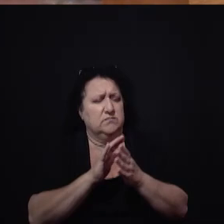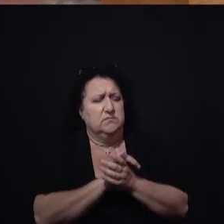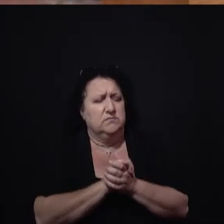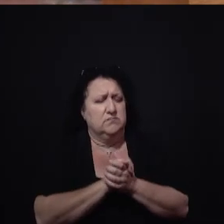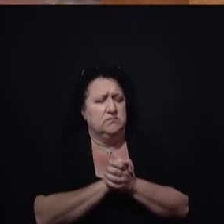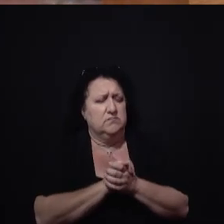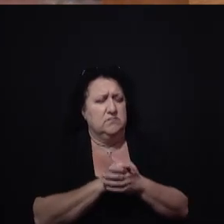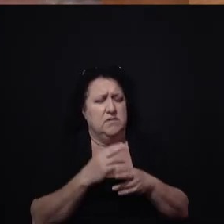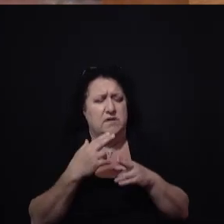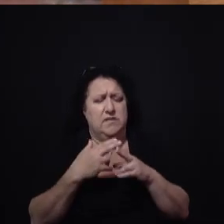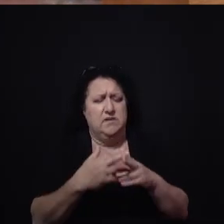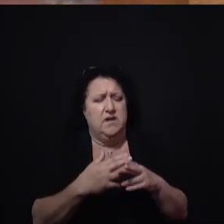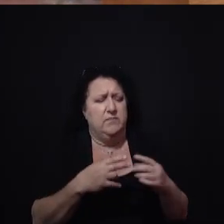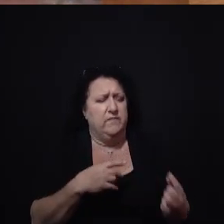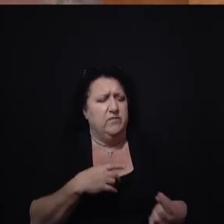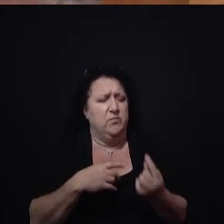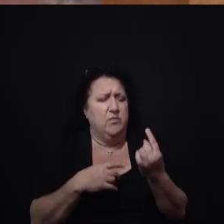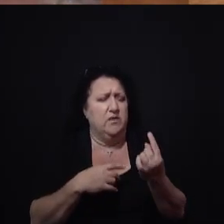In the name of the one